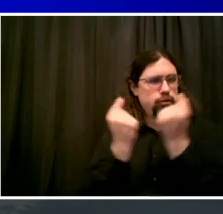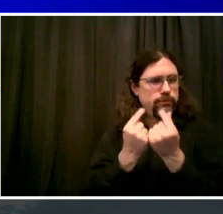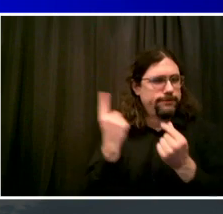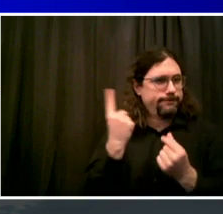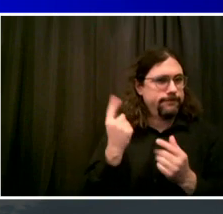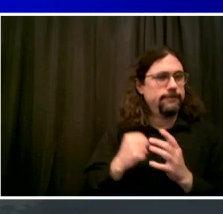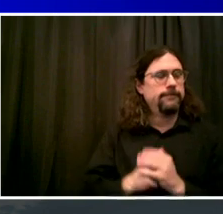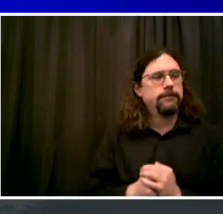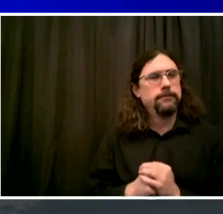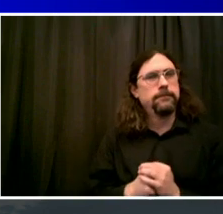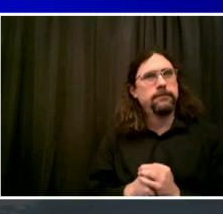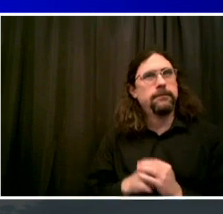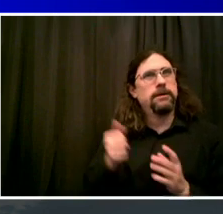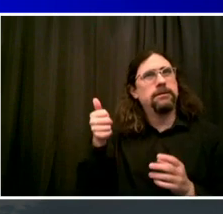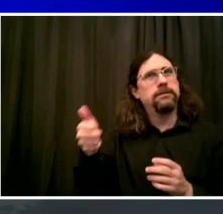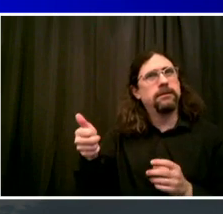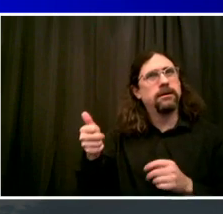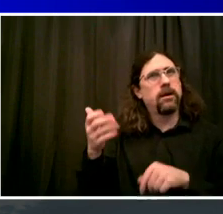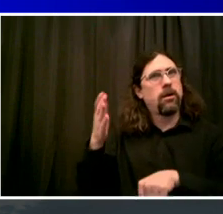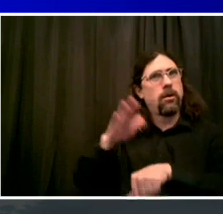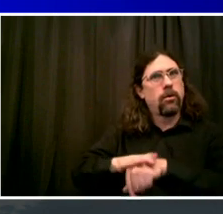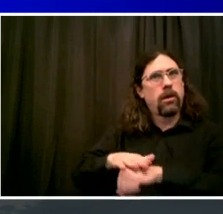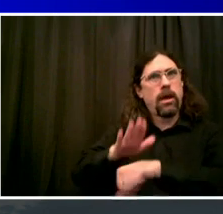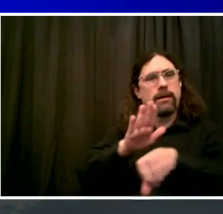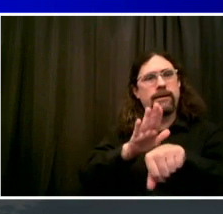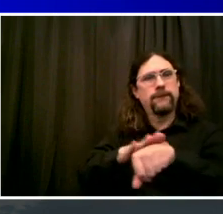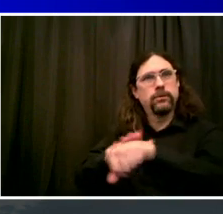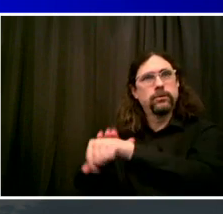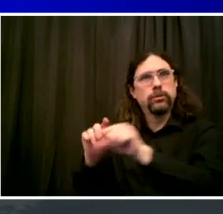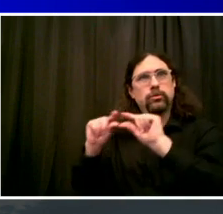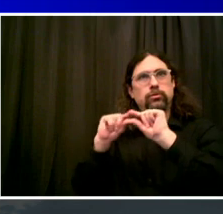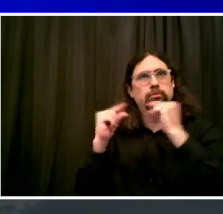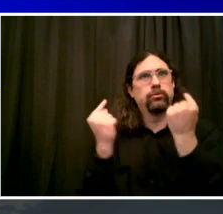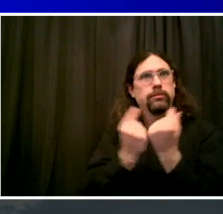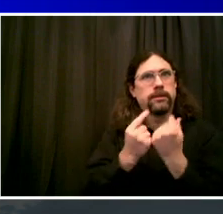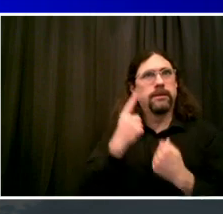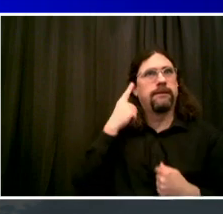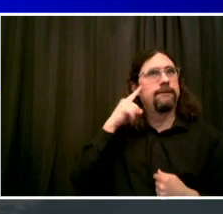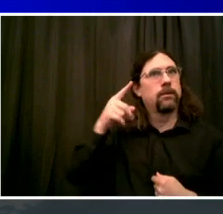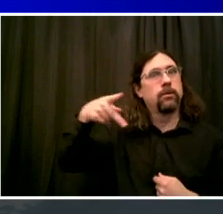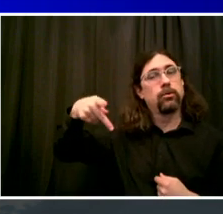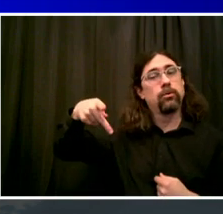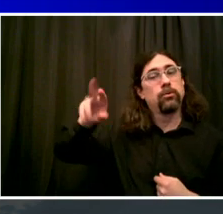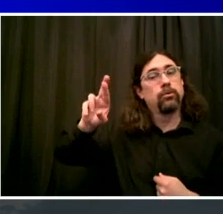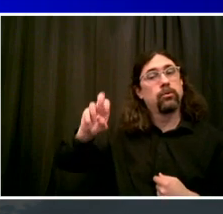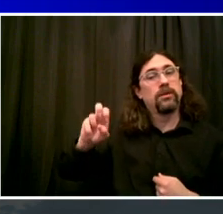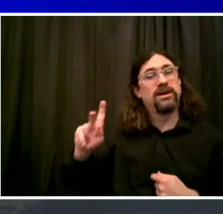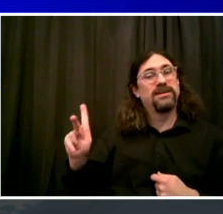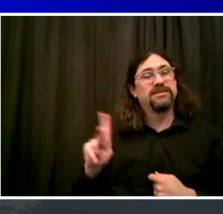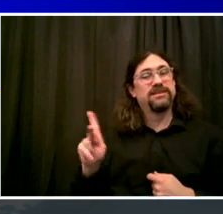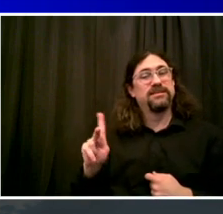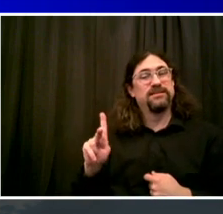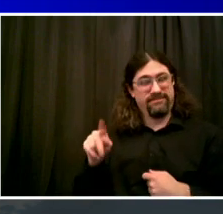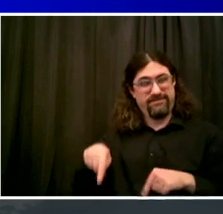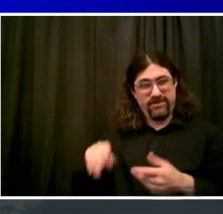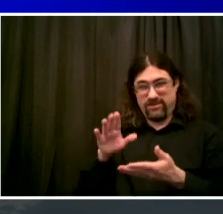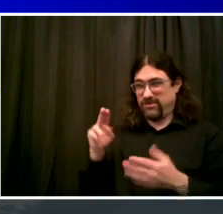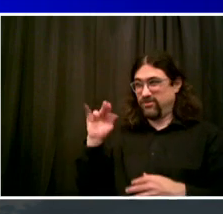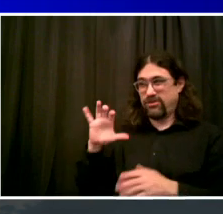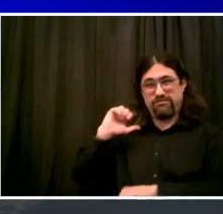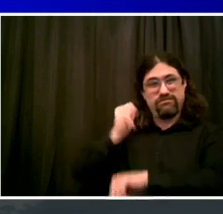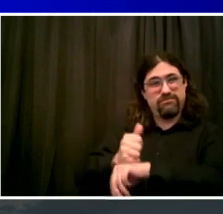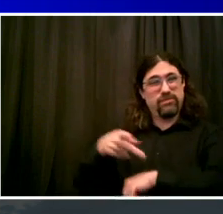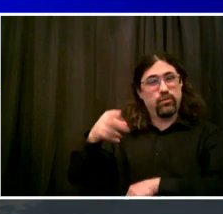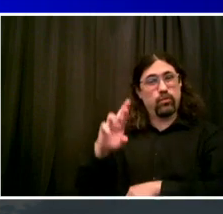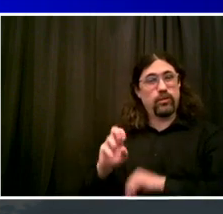together pre-K, and it was a group that immensely contributed to that success in the first months of this administration.